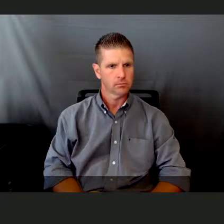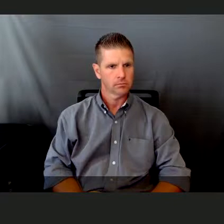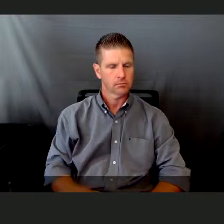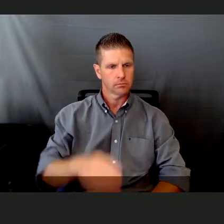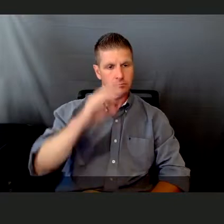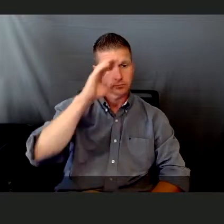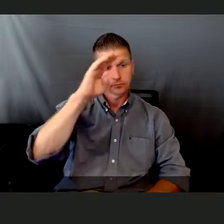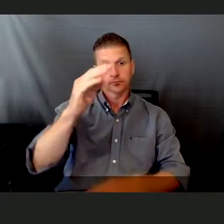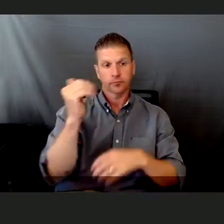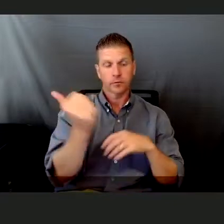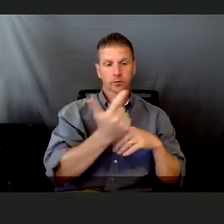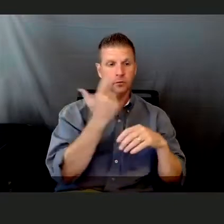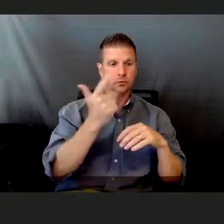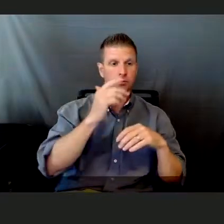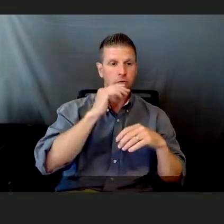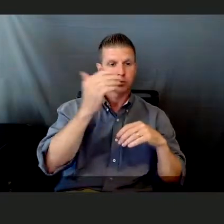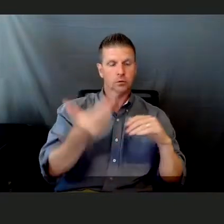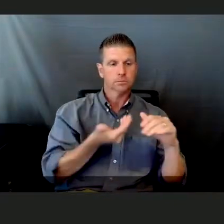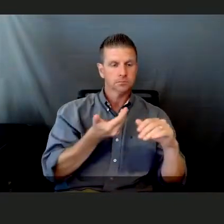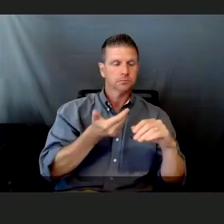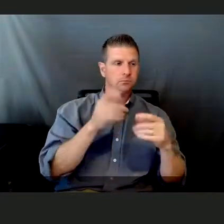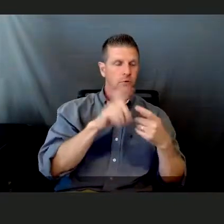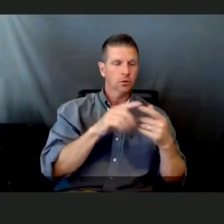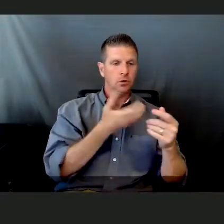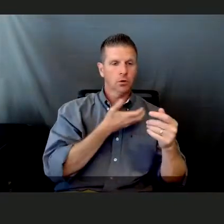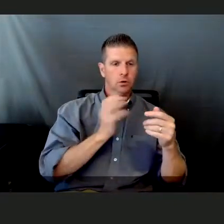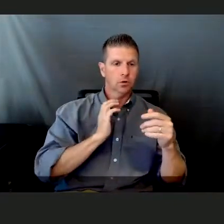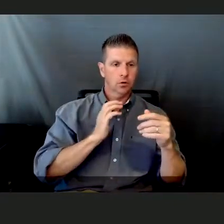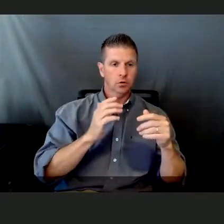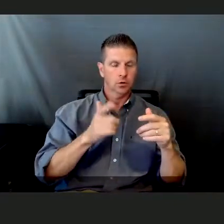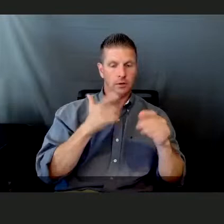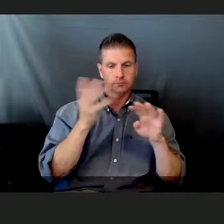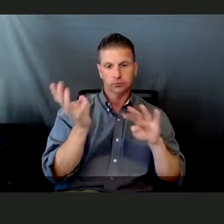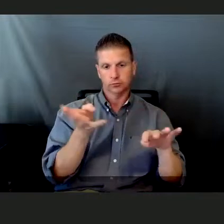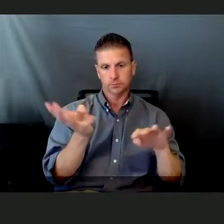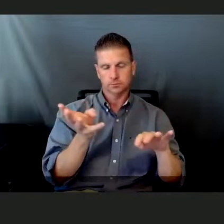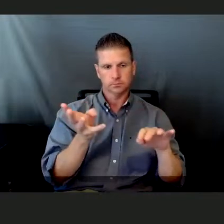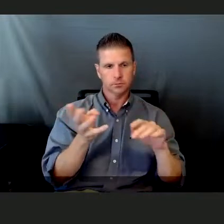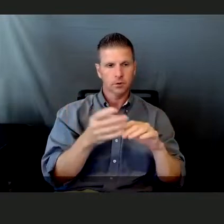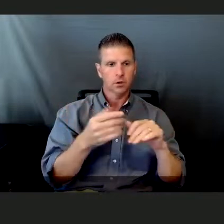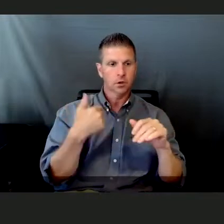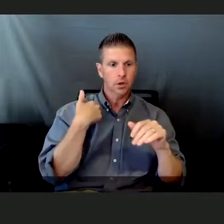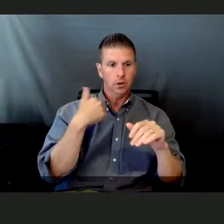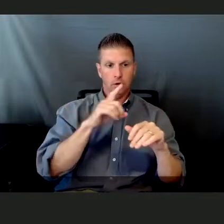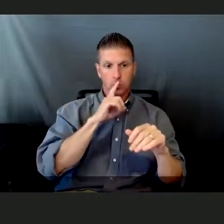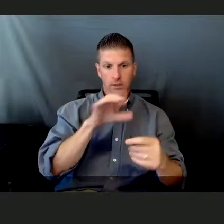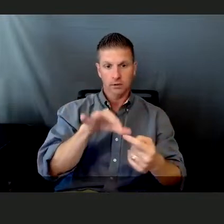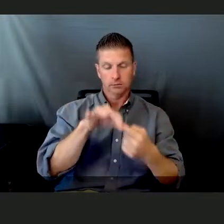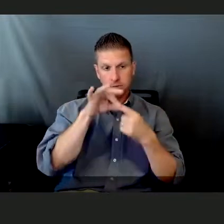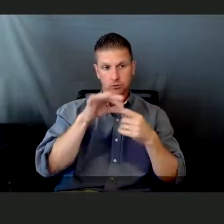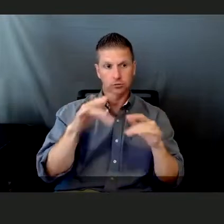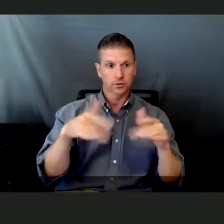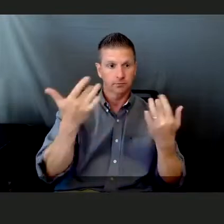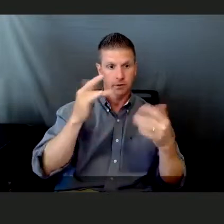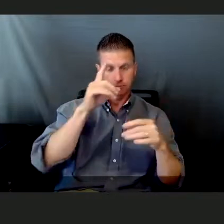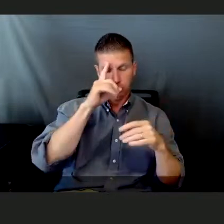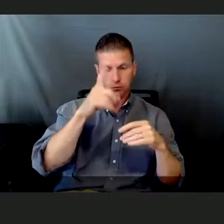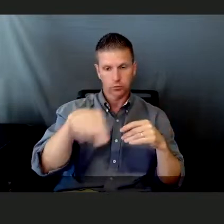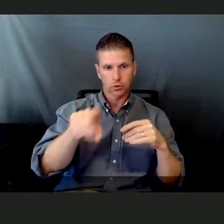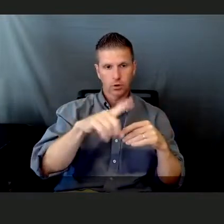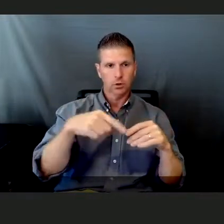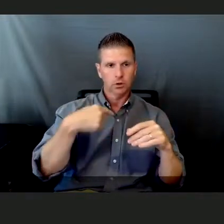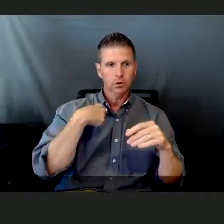Hi everyone, welcome to our live stream. We have a really special event for you. We